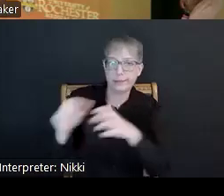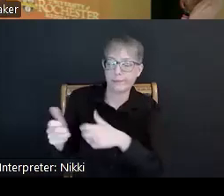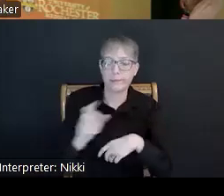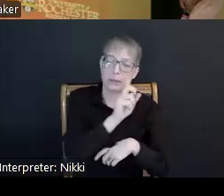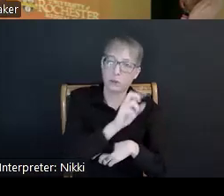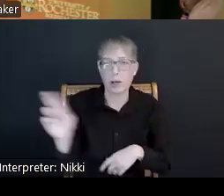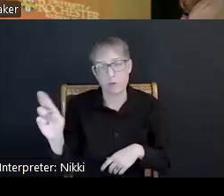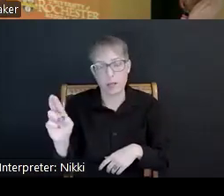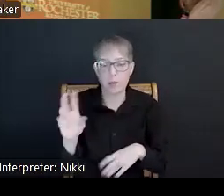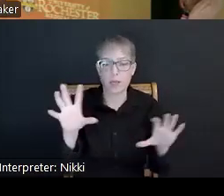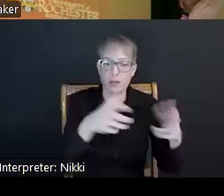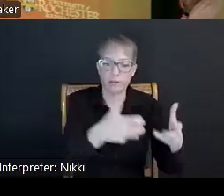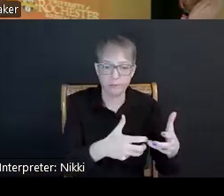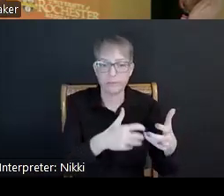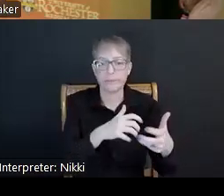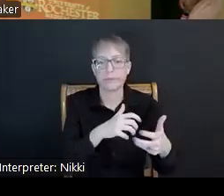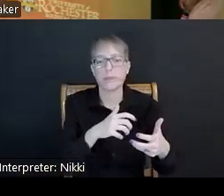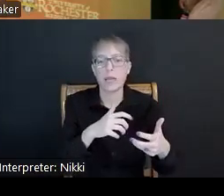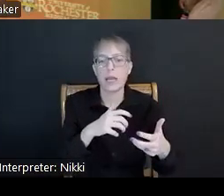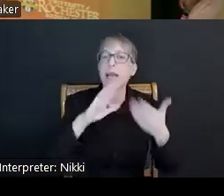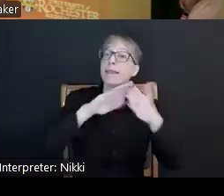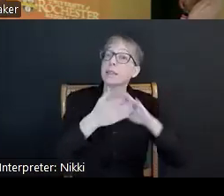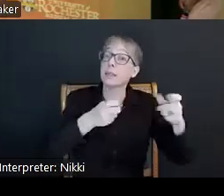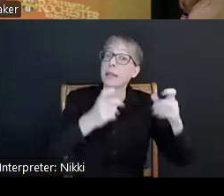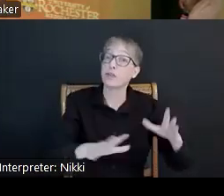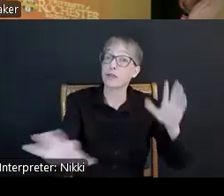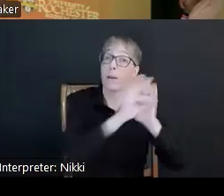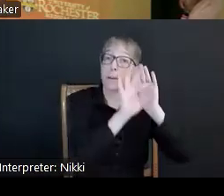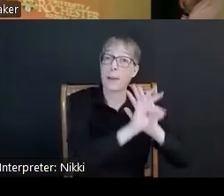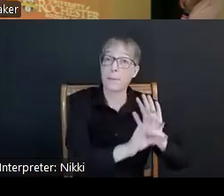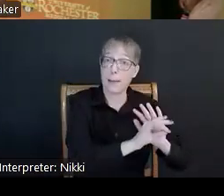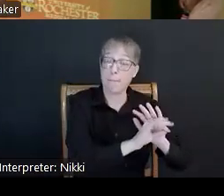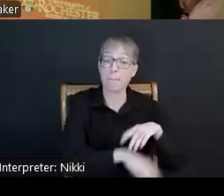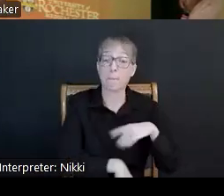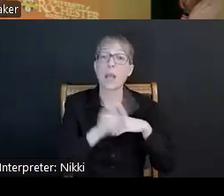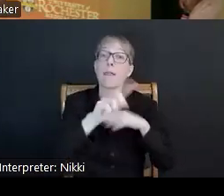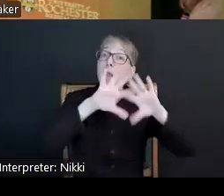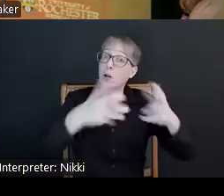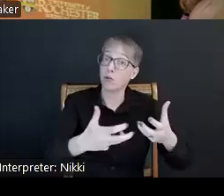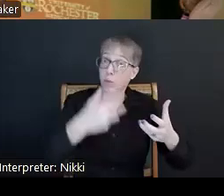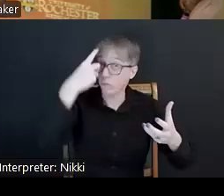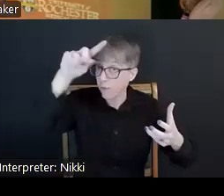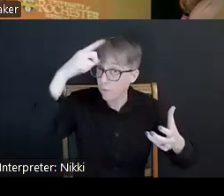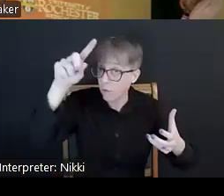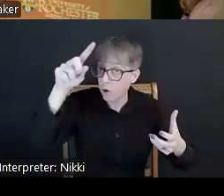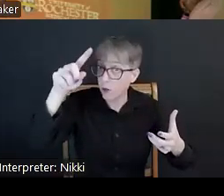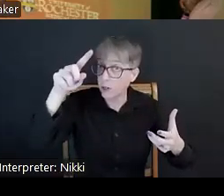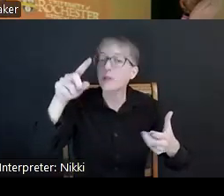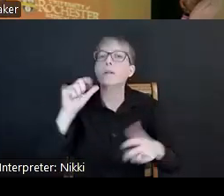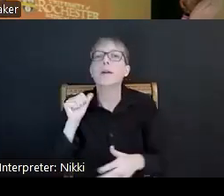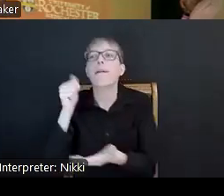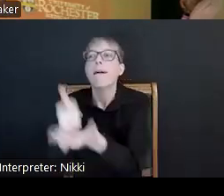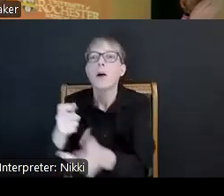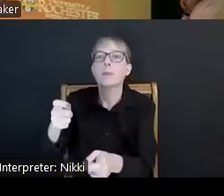city manager. It's a group of people who are supposed to change, if they can, to some degree,